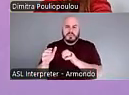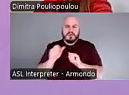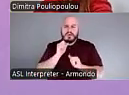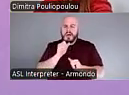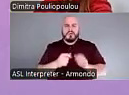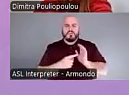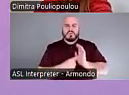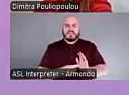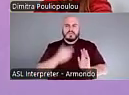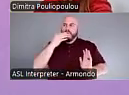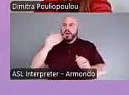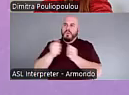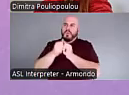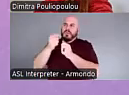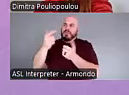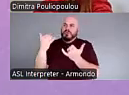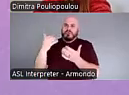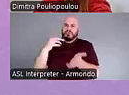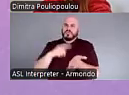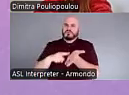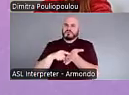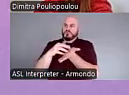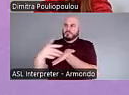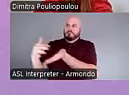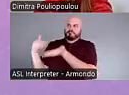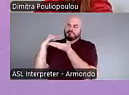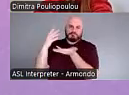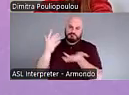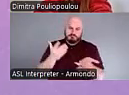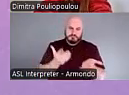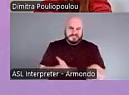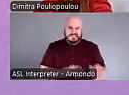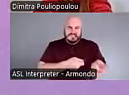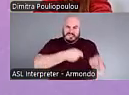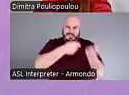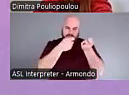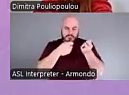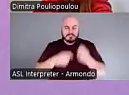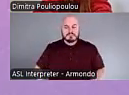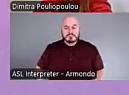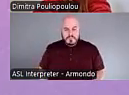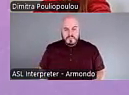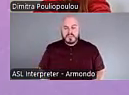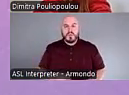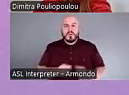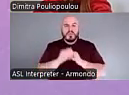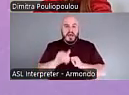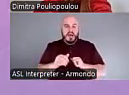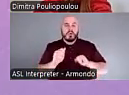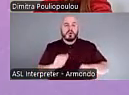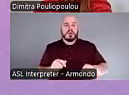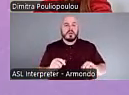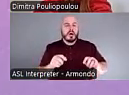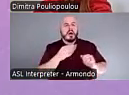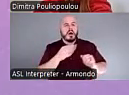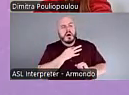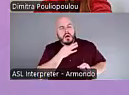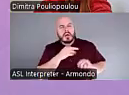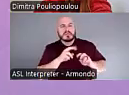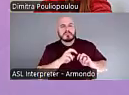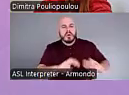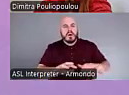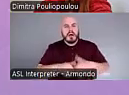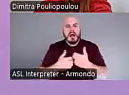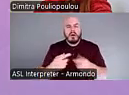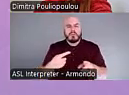research. And by intentionally recruiting underrepresented groups, we were able to explore how intersectionality